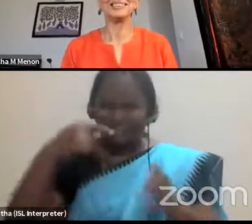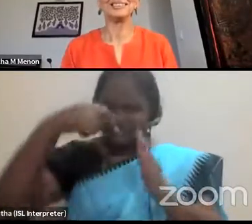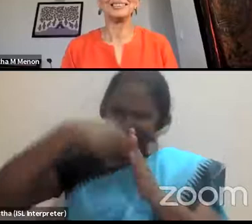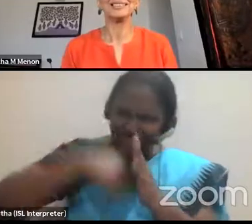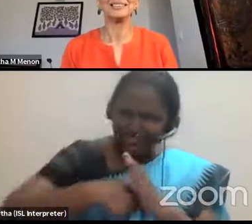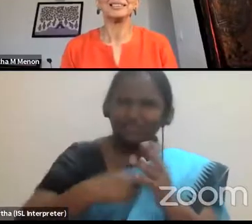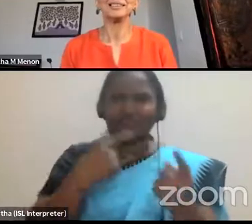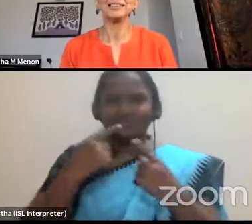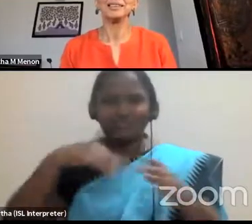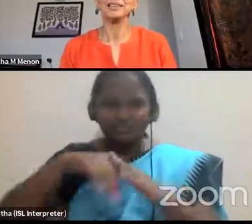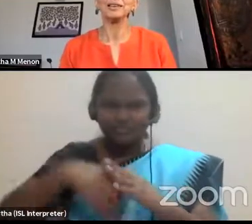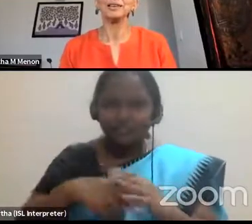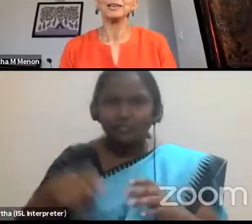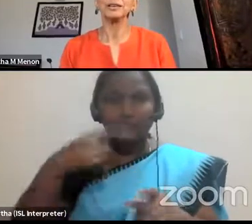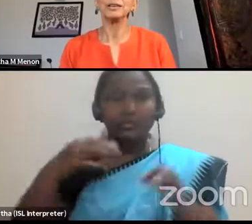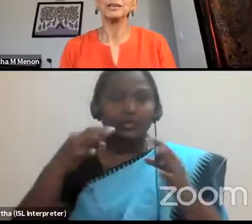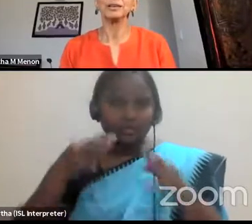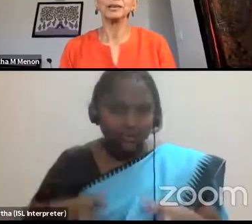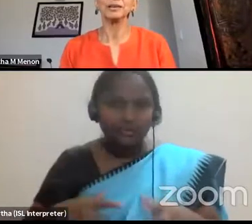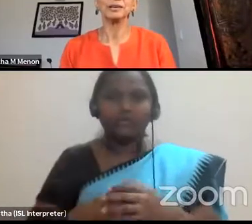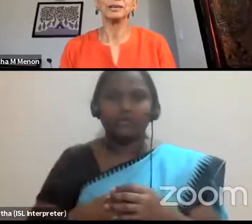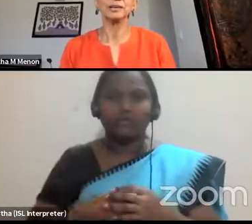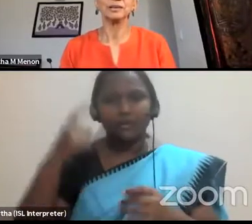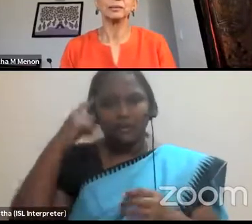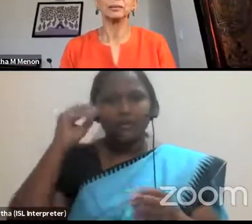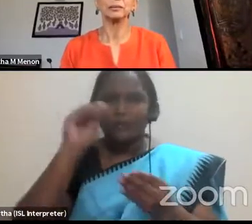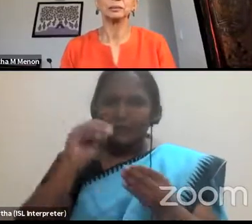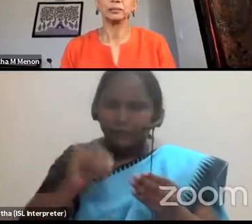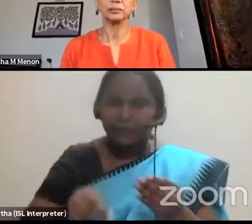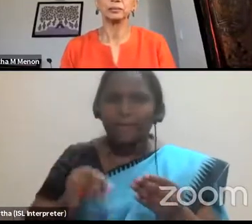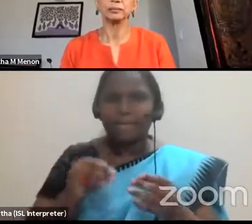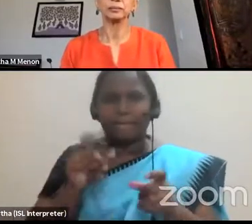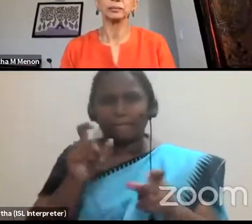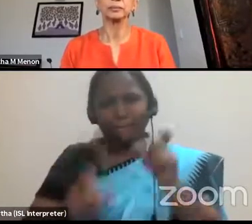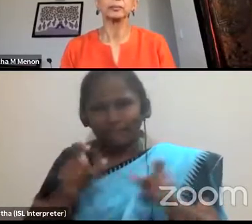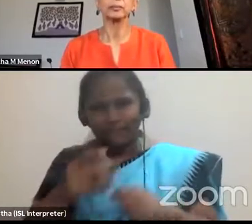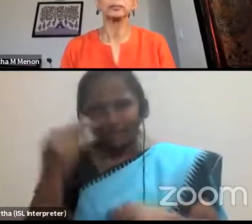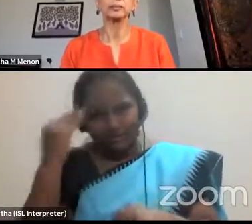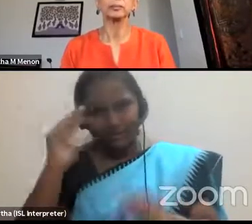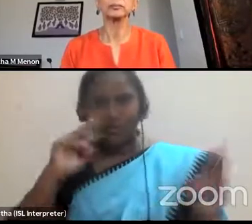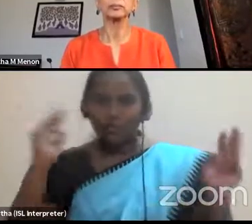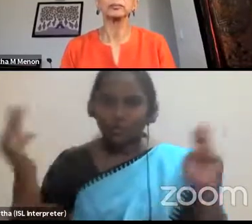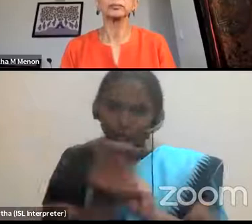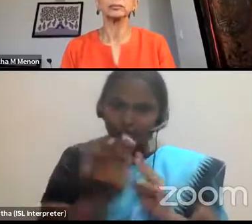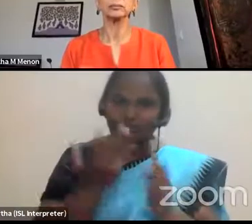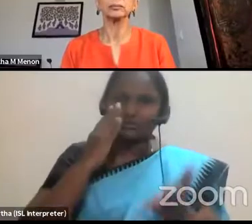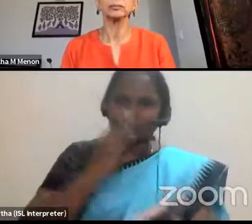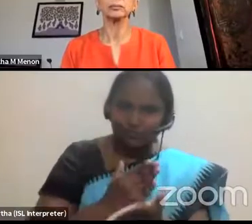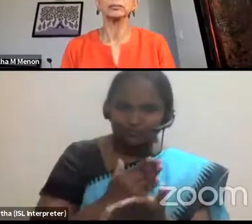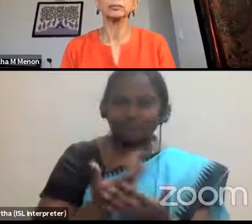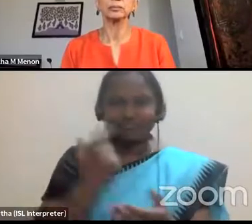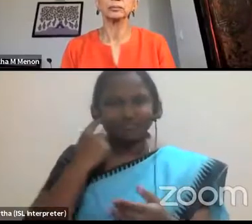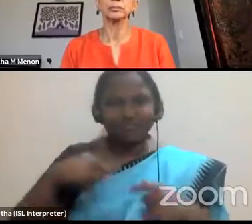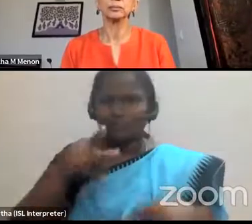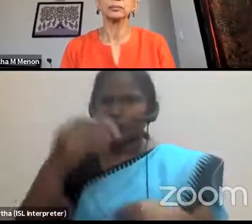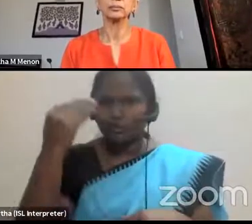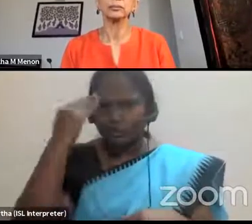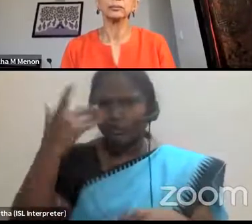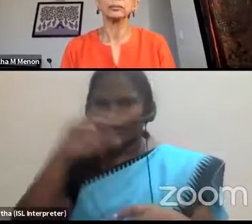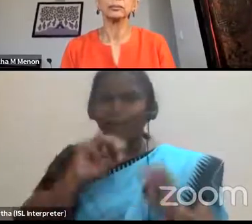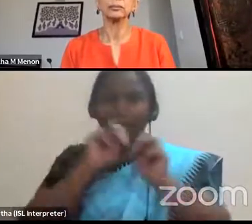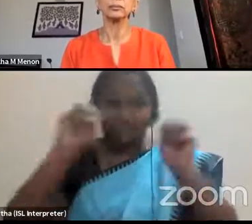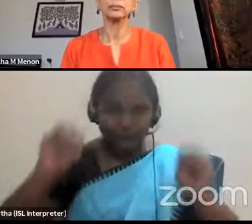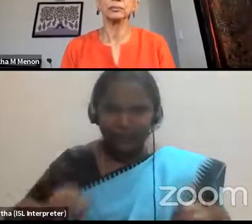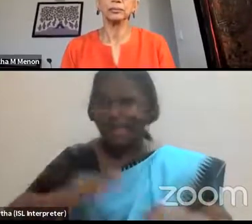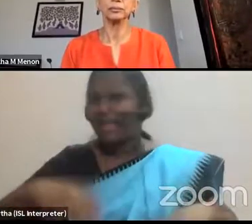fakes and things like that can really perturb people, right, into thinking the world is topsy-turvy. As